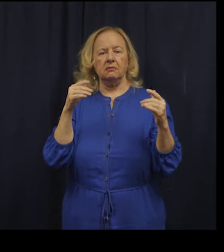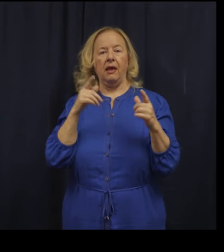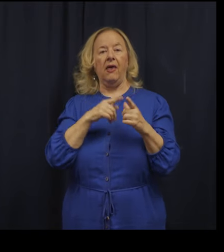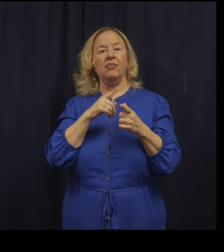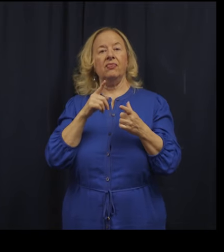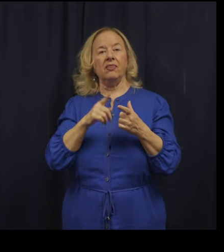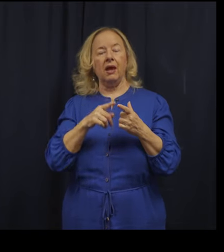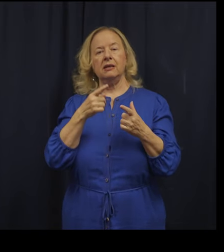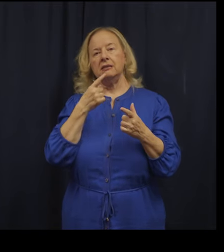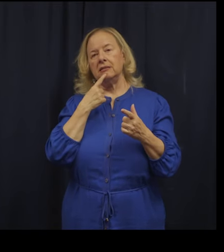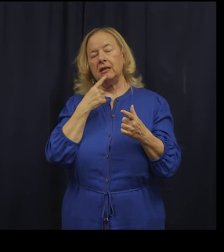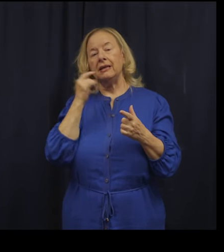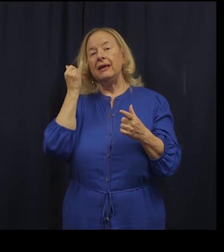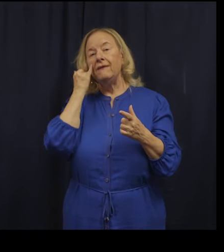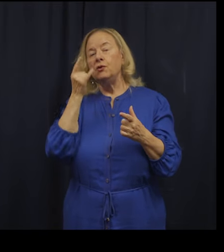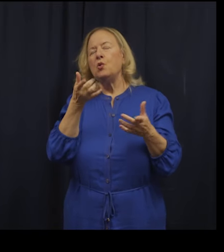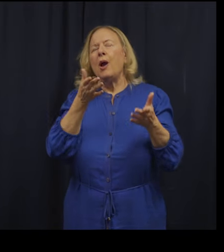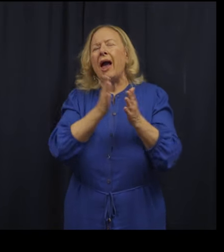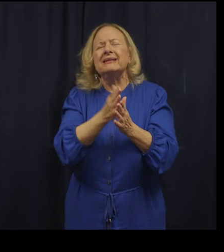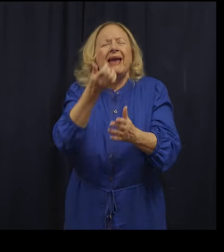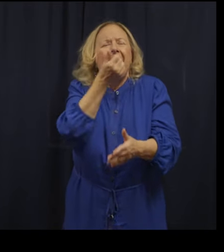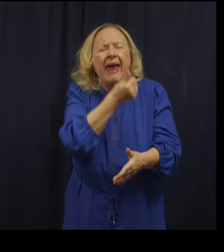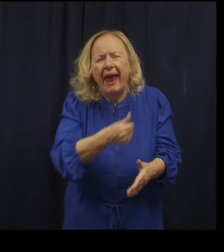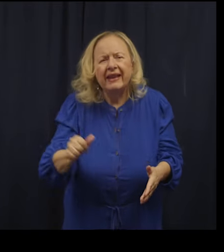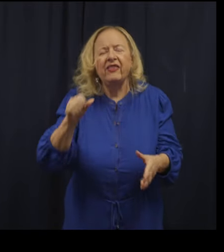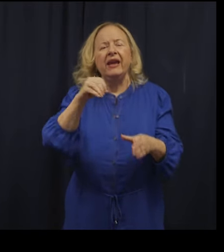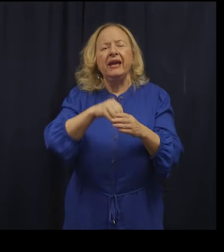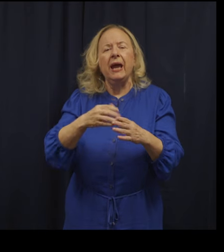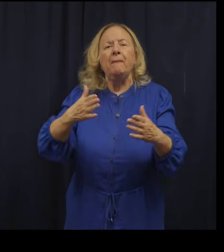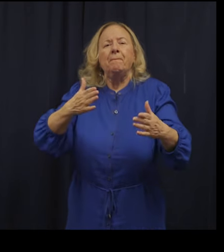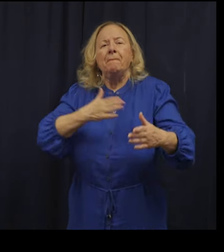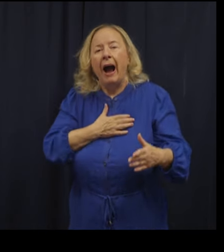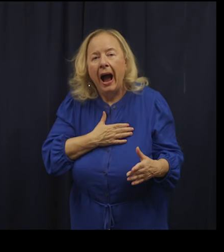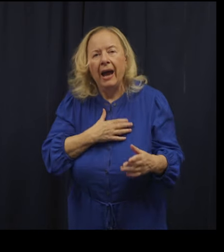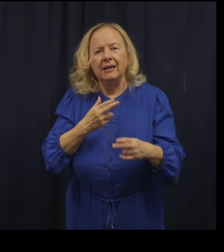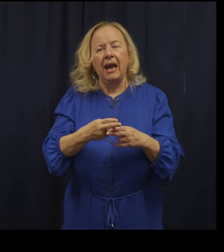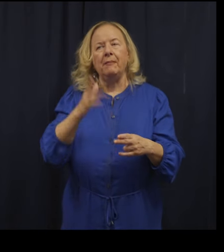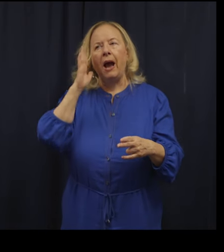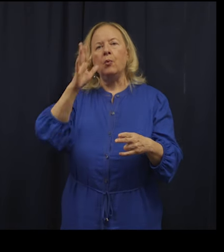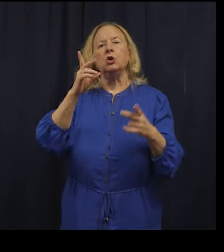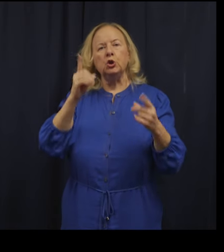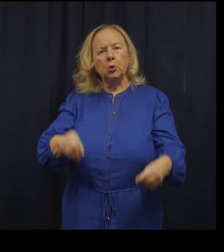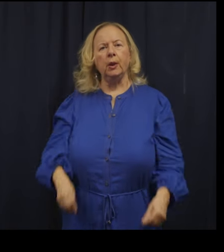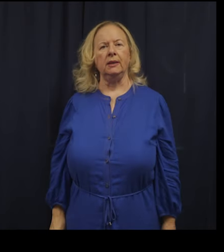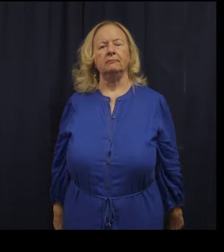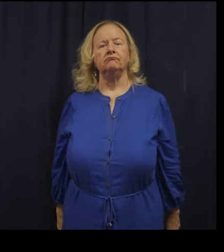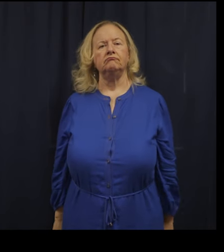then it says, if you will ask anything in my name, I'll do it.